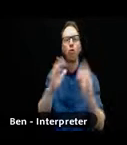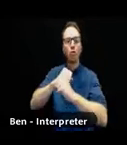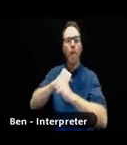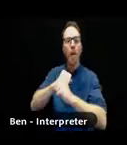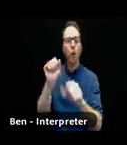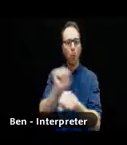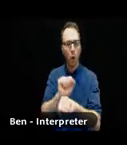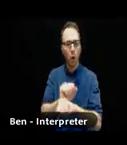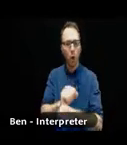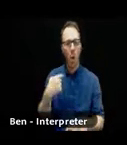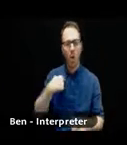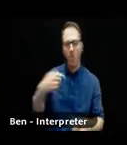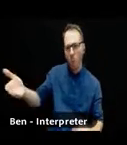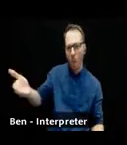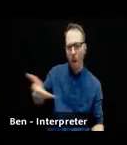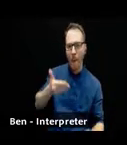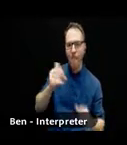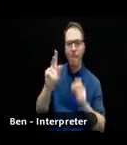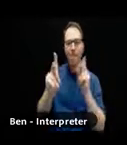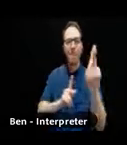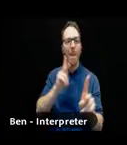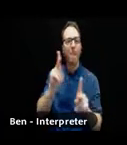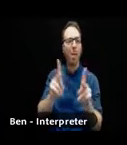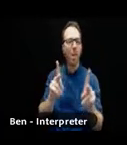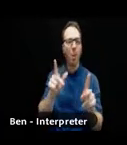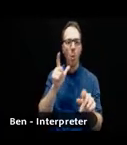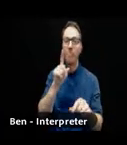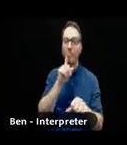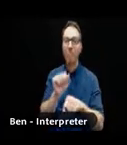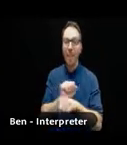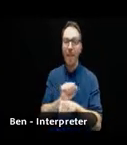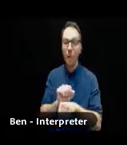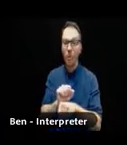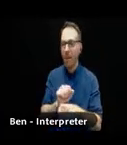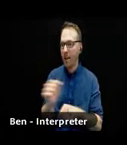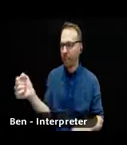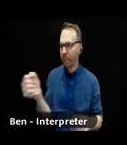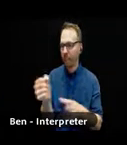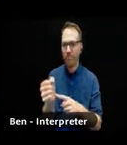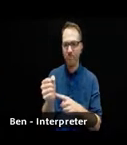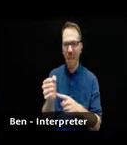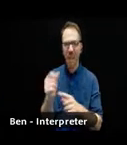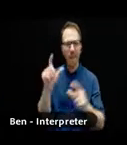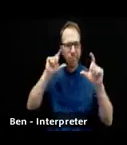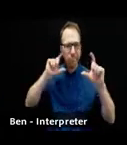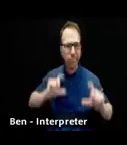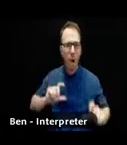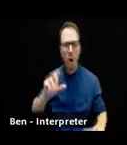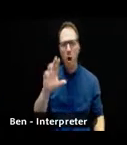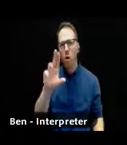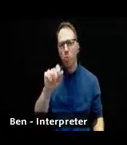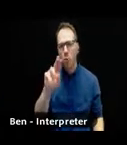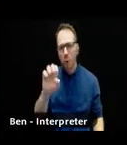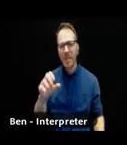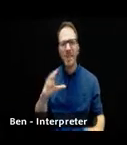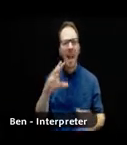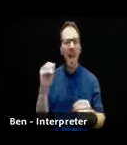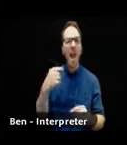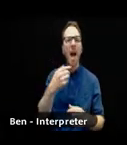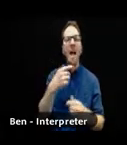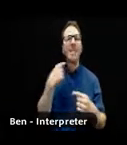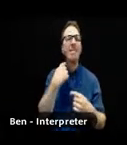sort of welcomed people who literally, are covered in bruises and choking marks and things of that nature, and